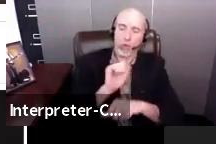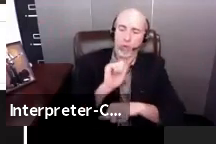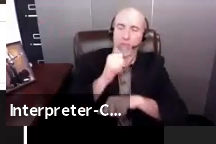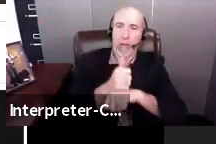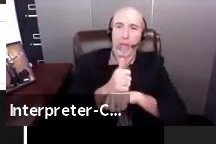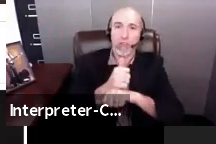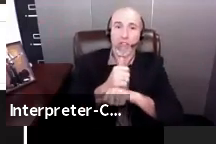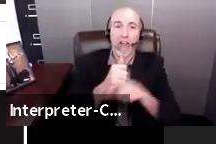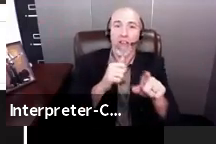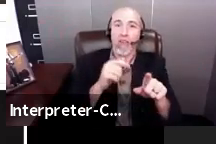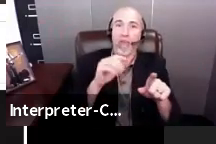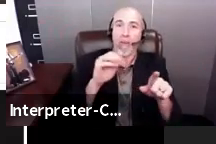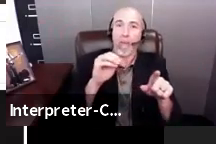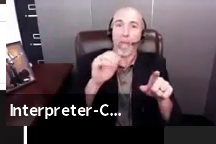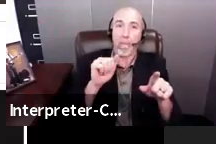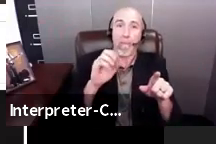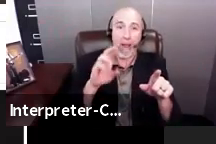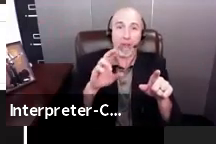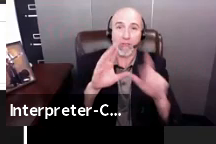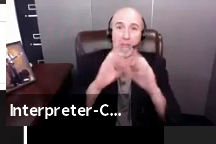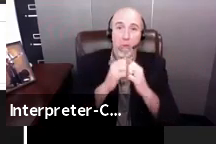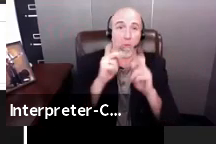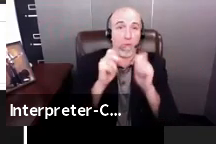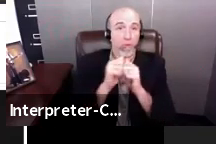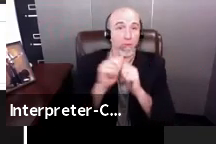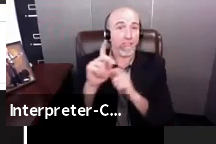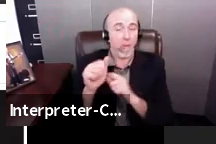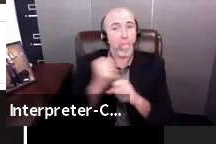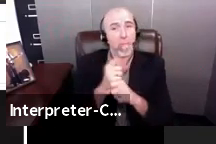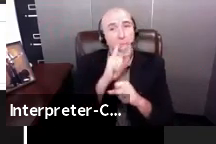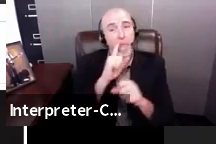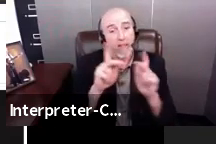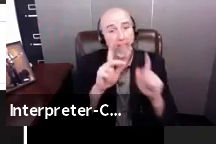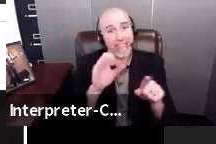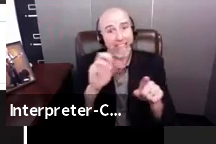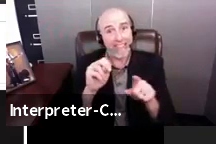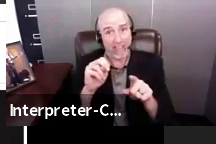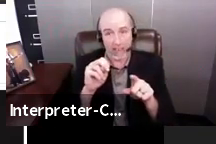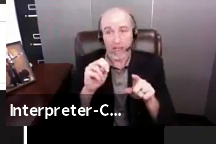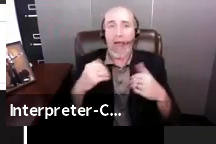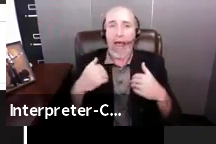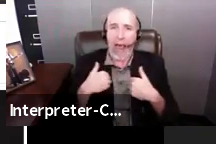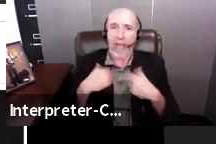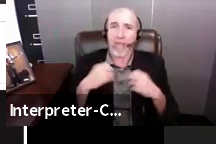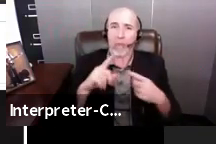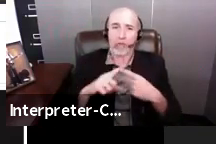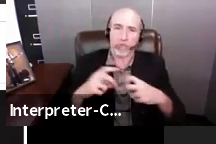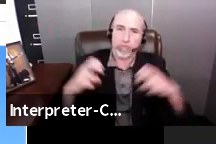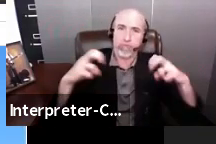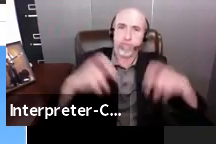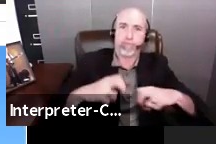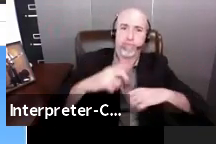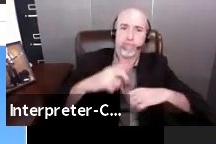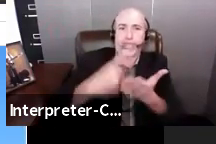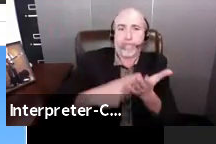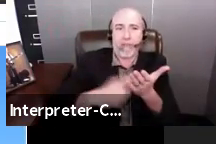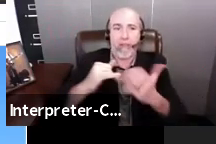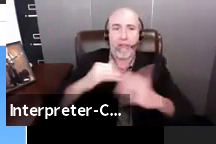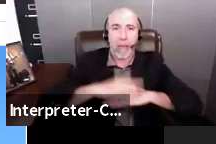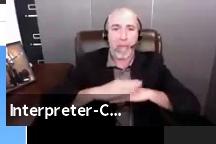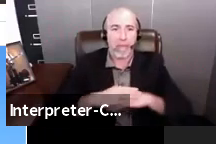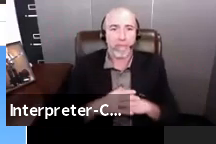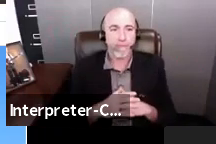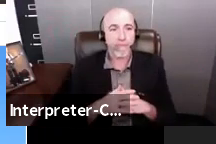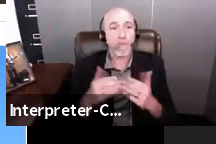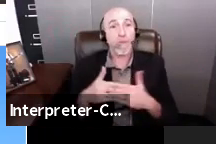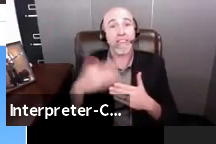Committee for People with Disabilities and make sure that citizens with disabilities had a seat at that table. Up next, we're going to hear from the city